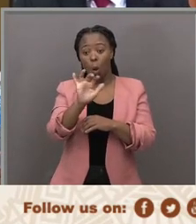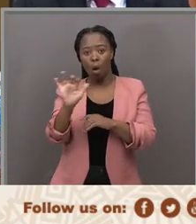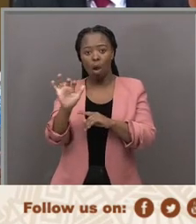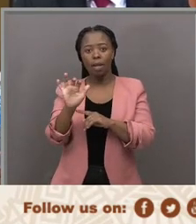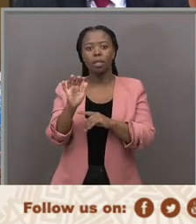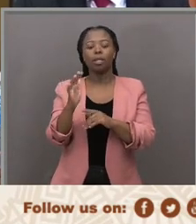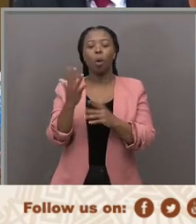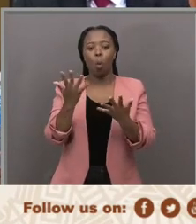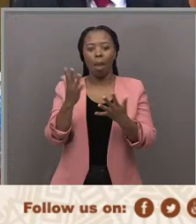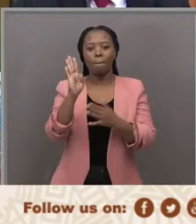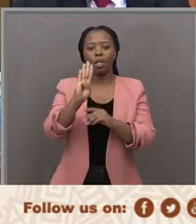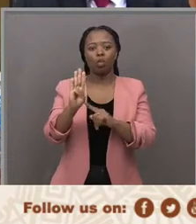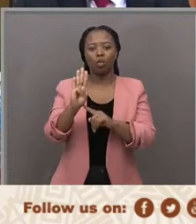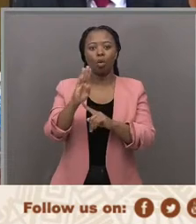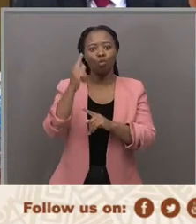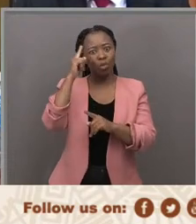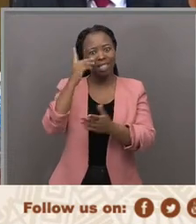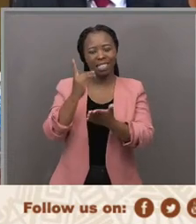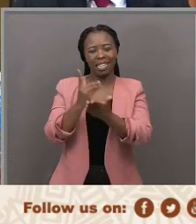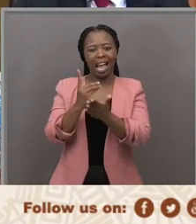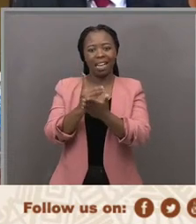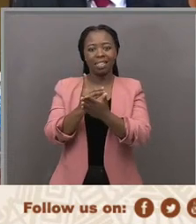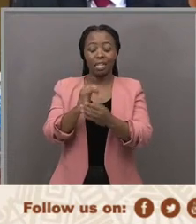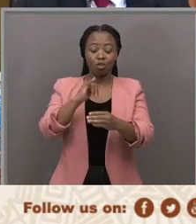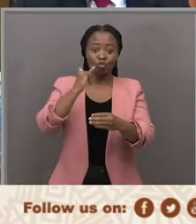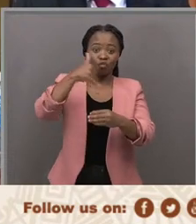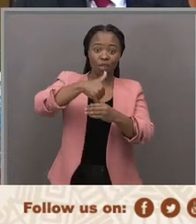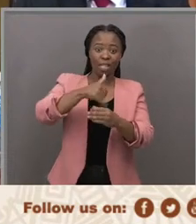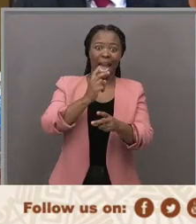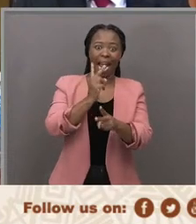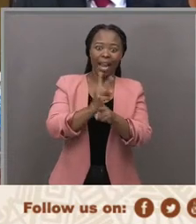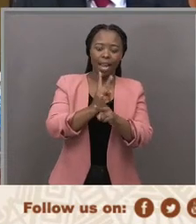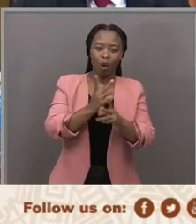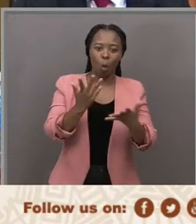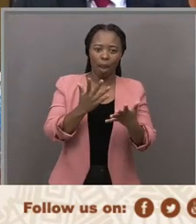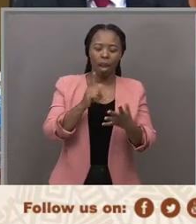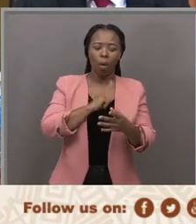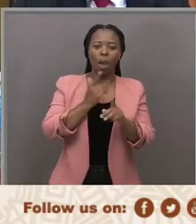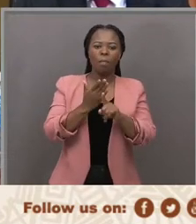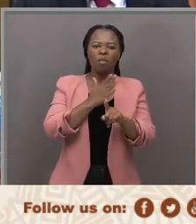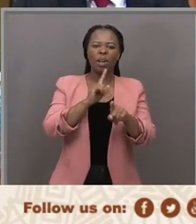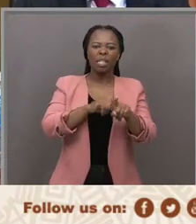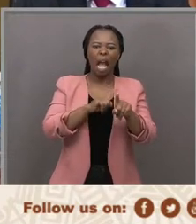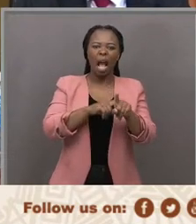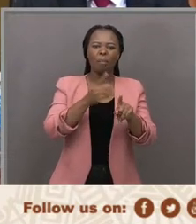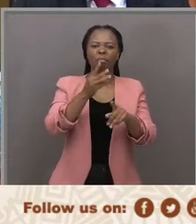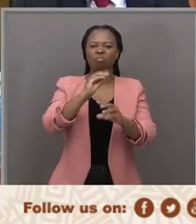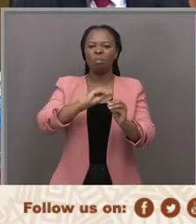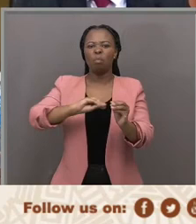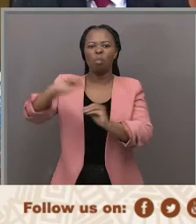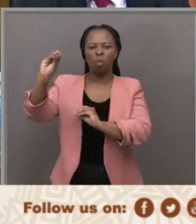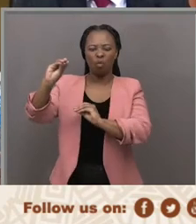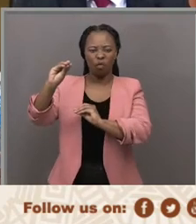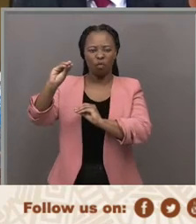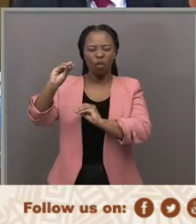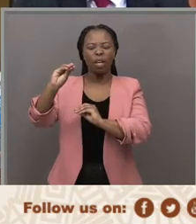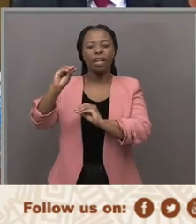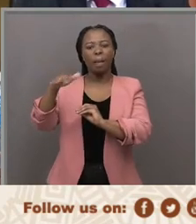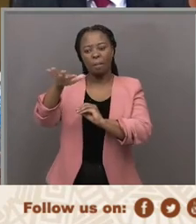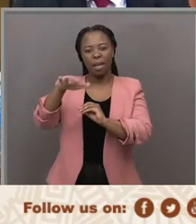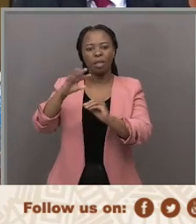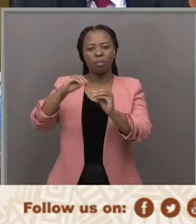spend, reinvest that, because where they were located, things were not working. This, and I don't